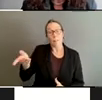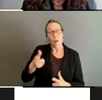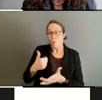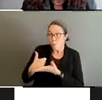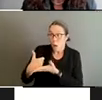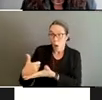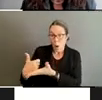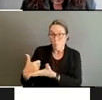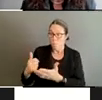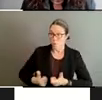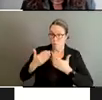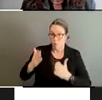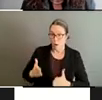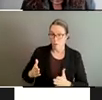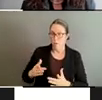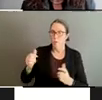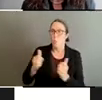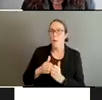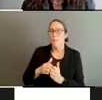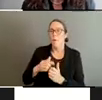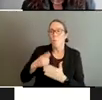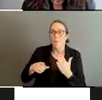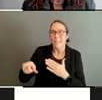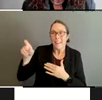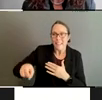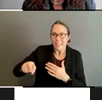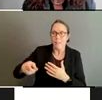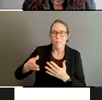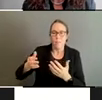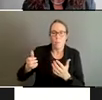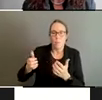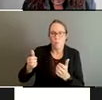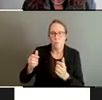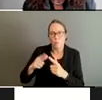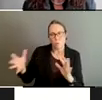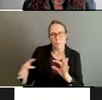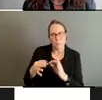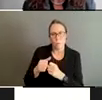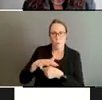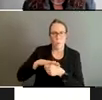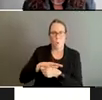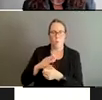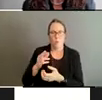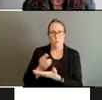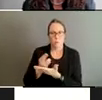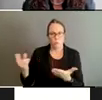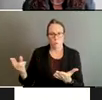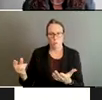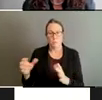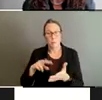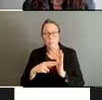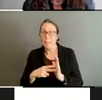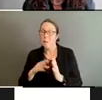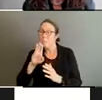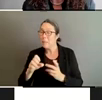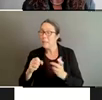local resources. And so while, you know, I always tell individuals, be an advocate for yourself or for your loved ones so that staff